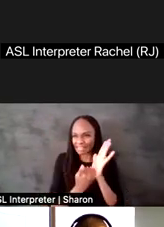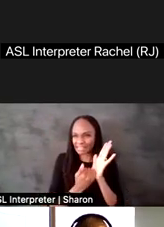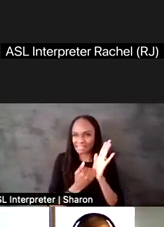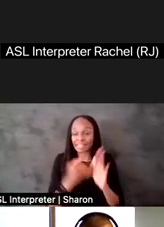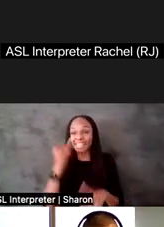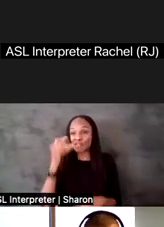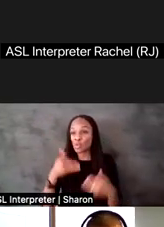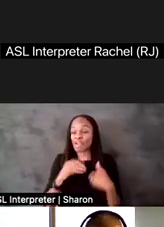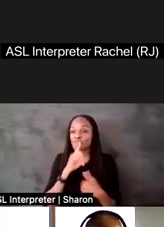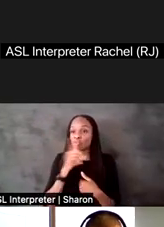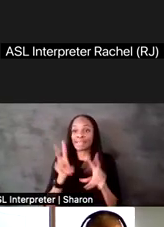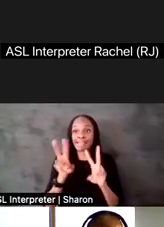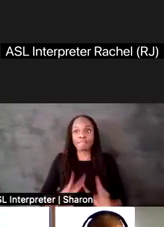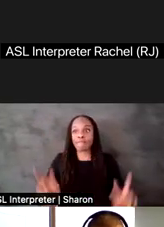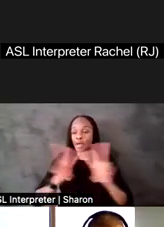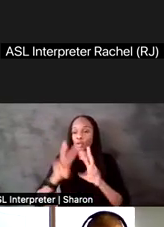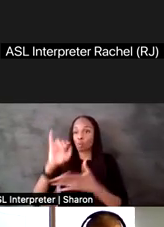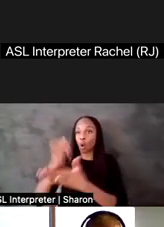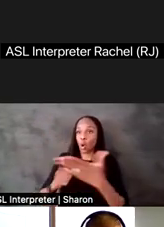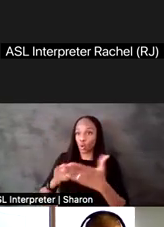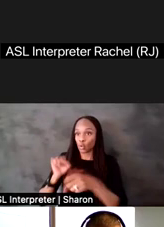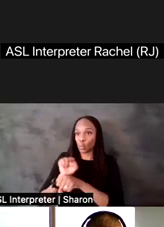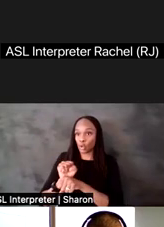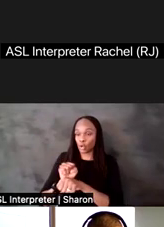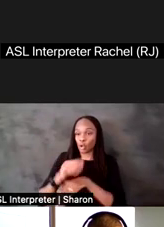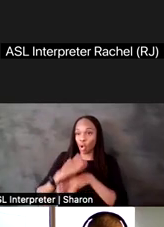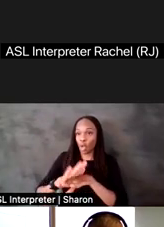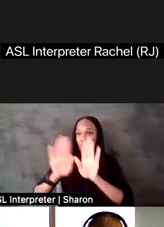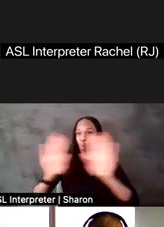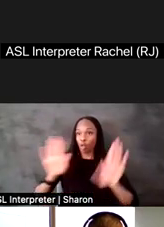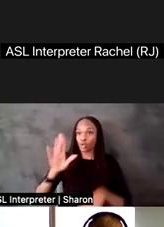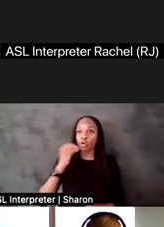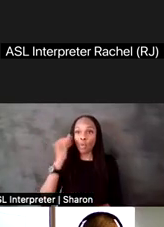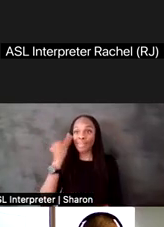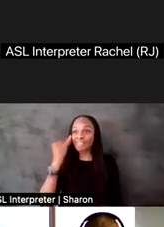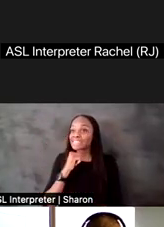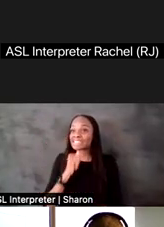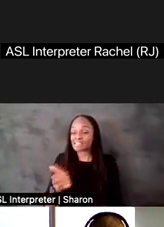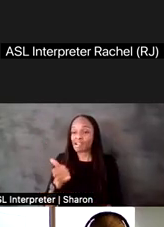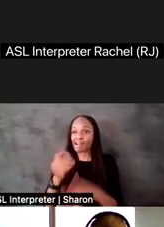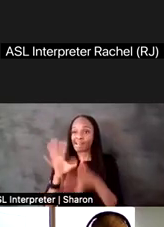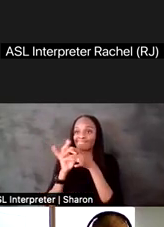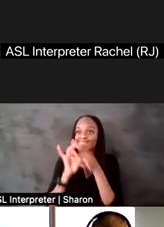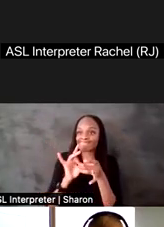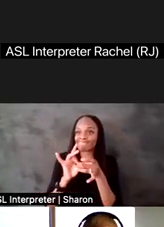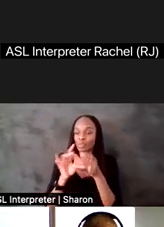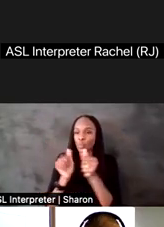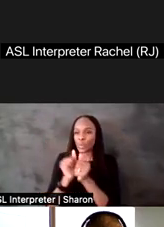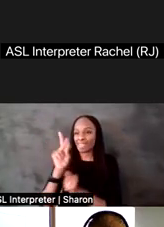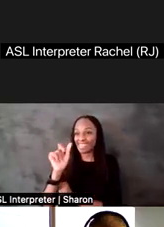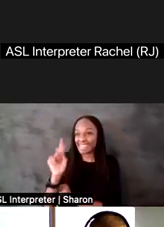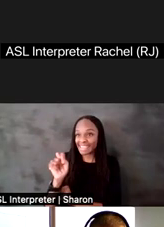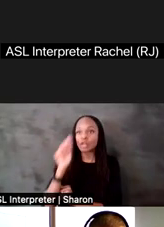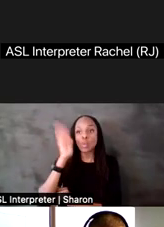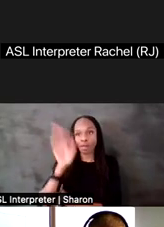artwork hanging on a wall in your home, if it's not secured with a kit or something to keep it there, it's going to fall